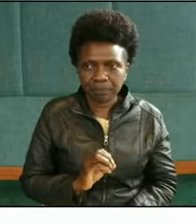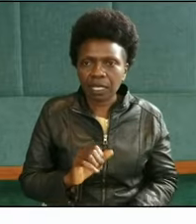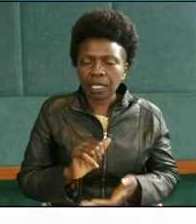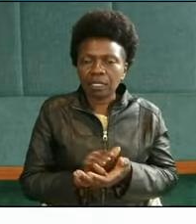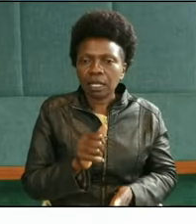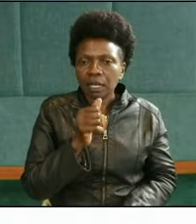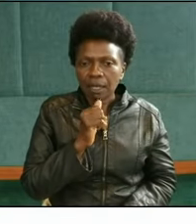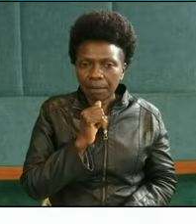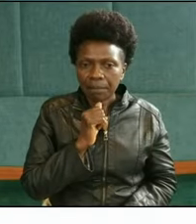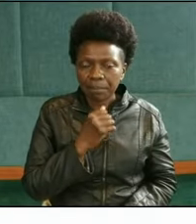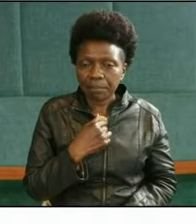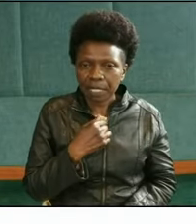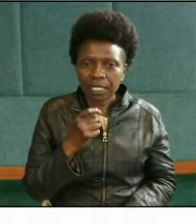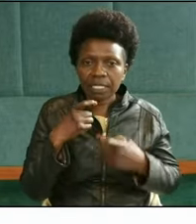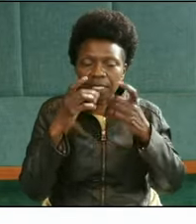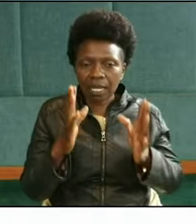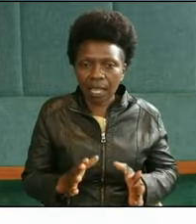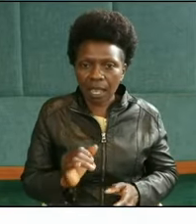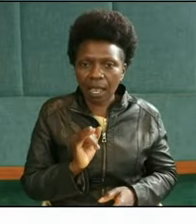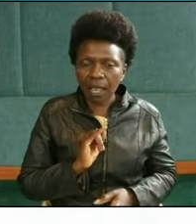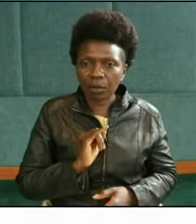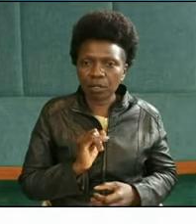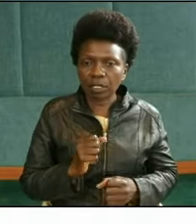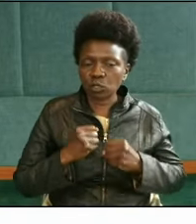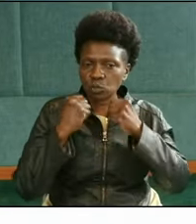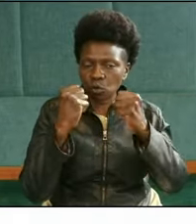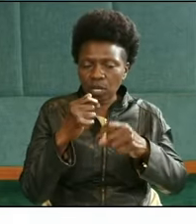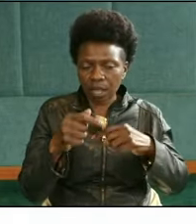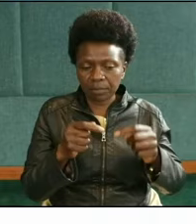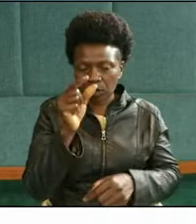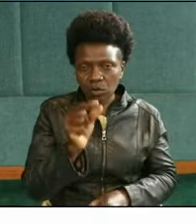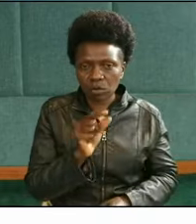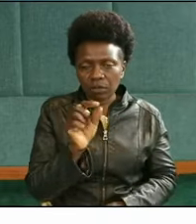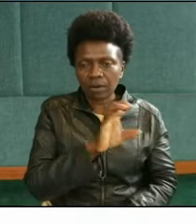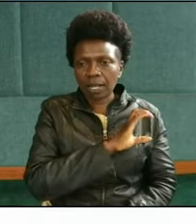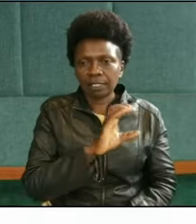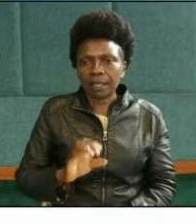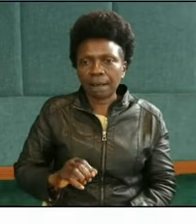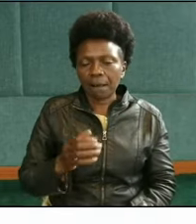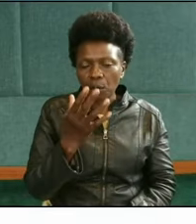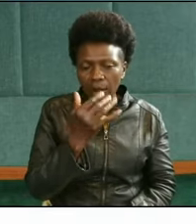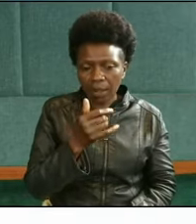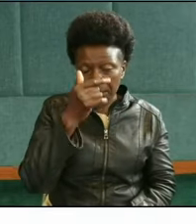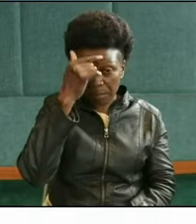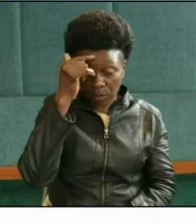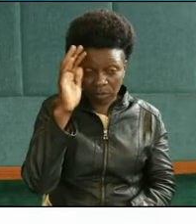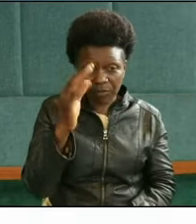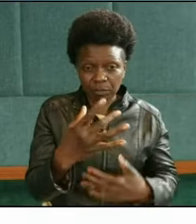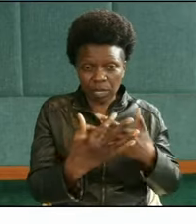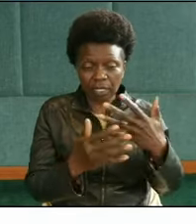that I am a sinner. I will boldly come to the cross of Christ because of his